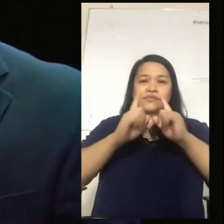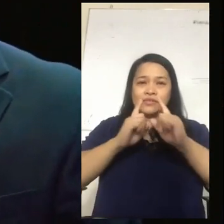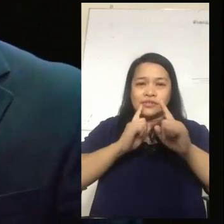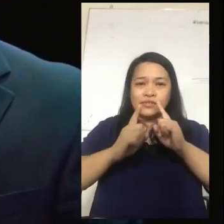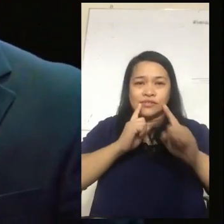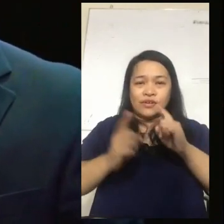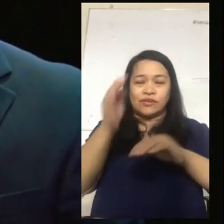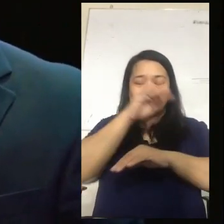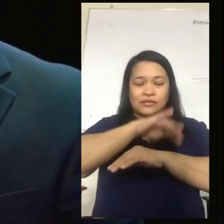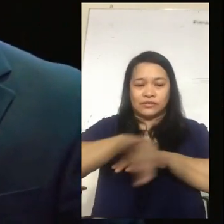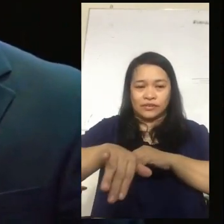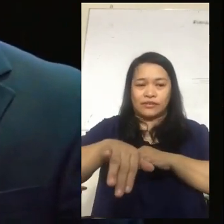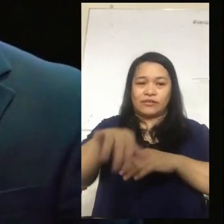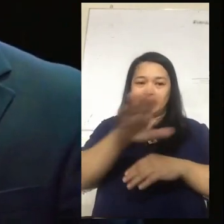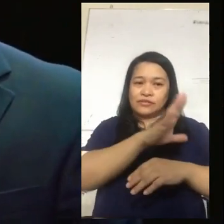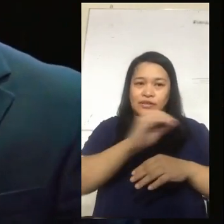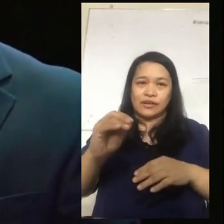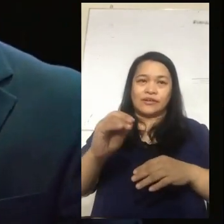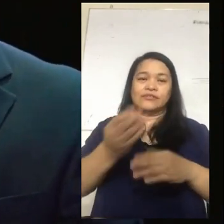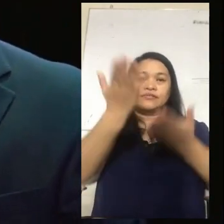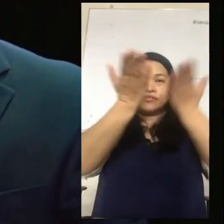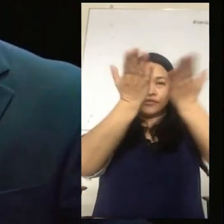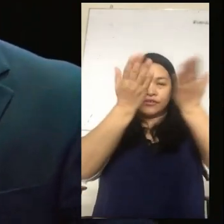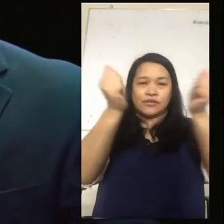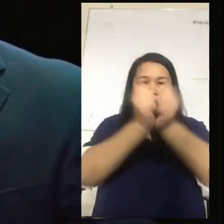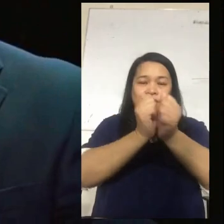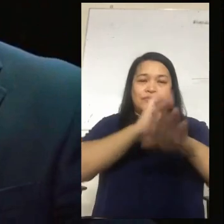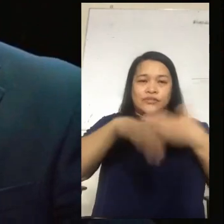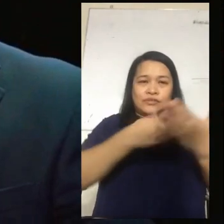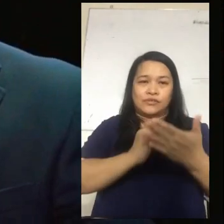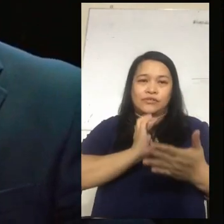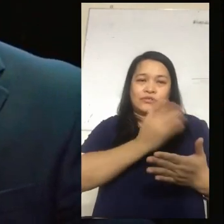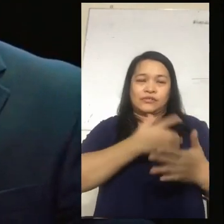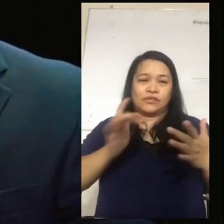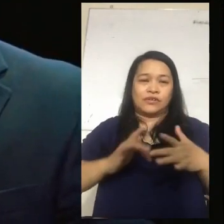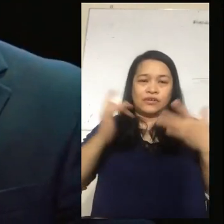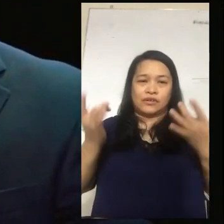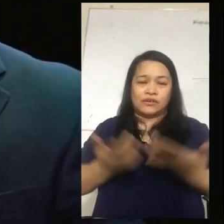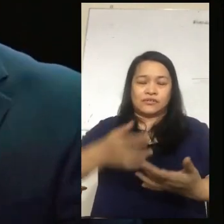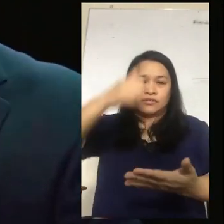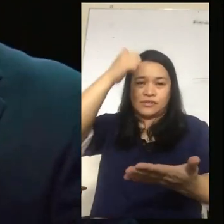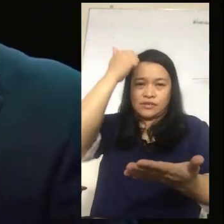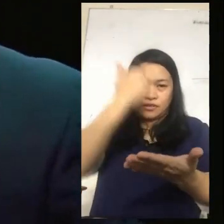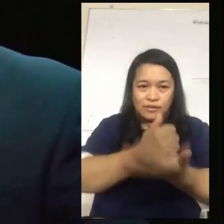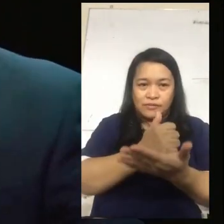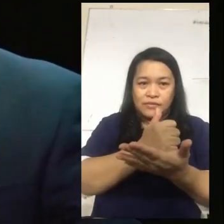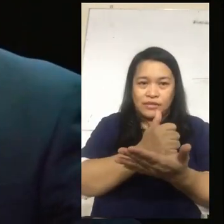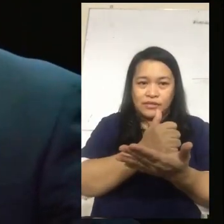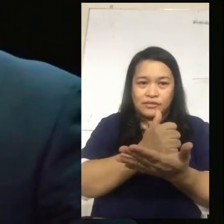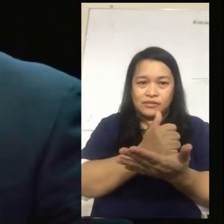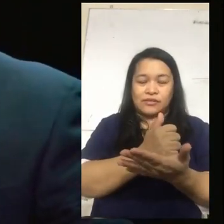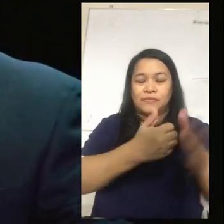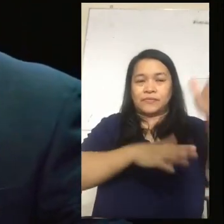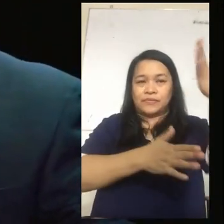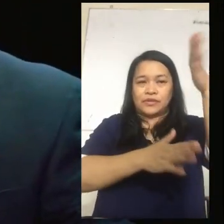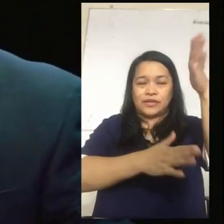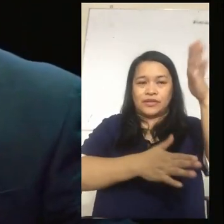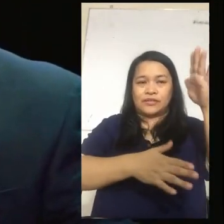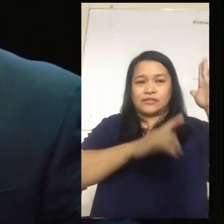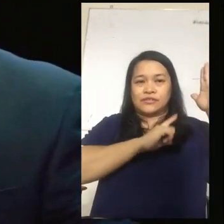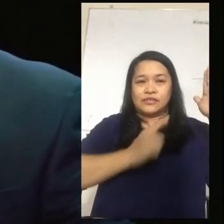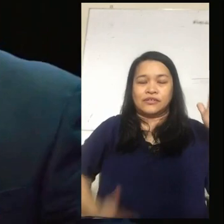bed. And to serve Him with all our heart. Can you say amen? Praise